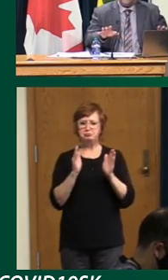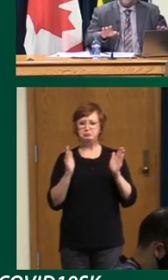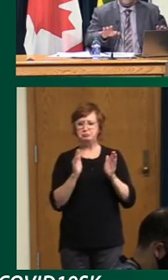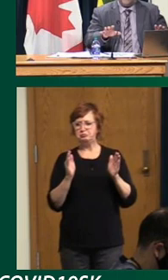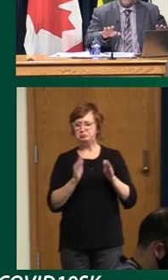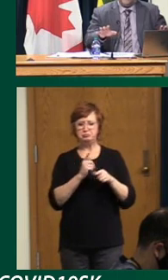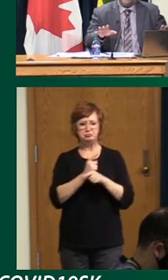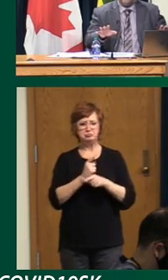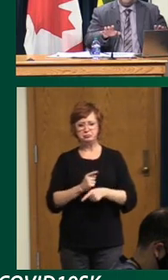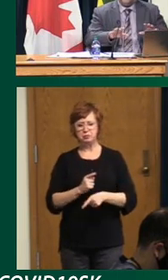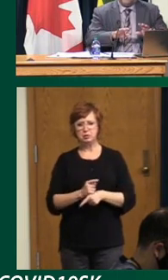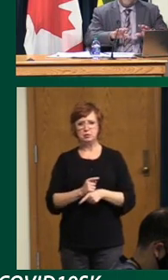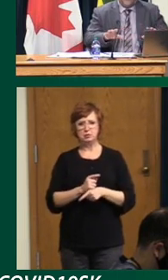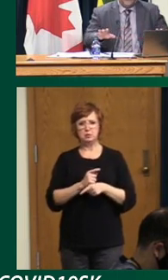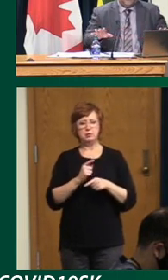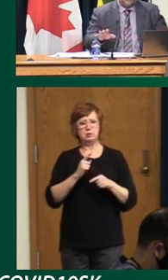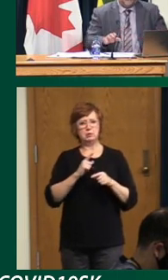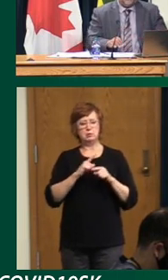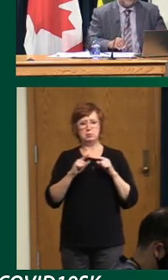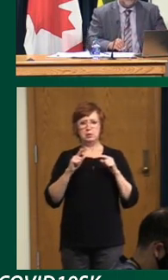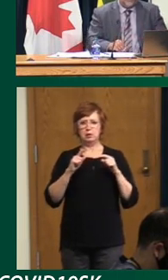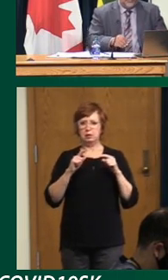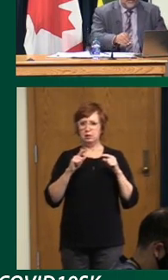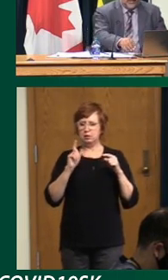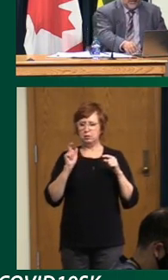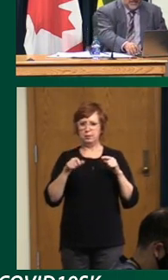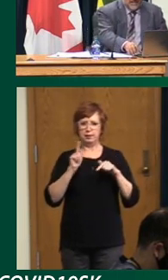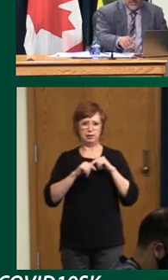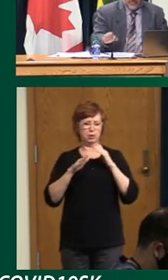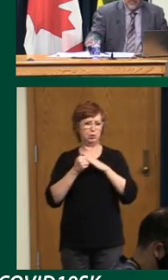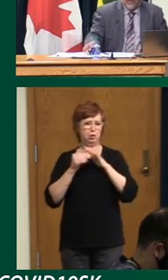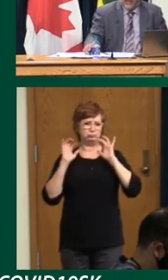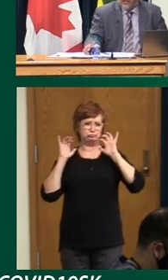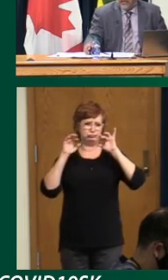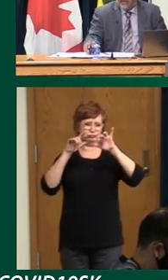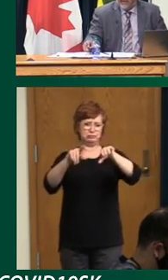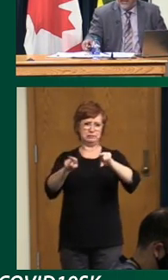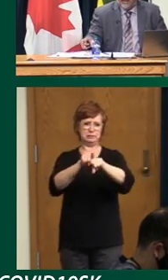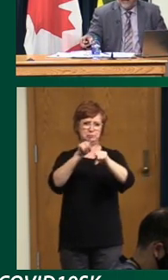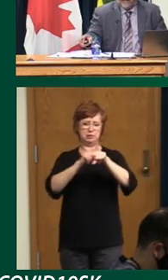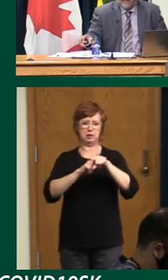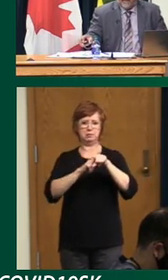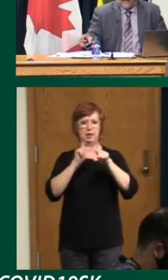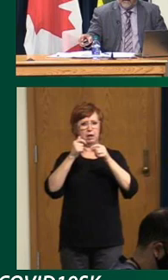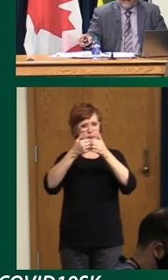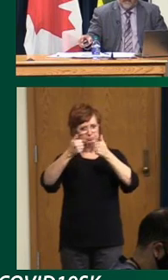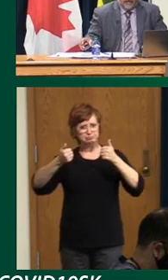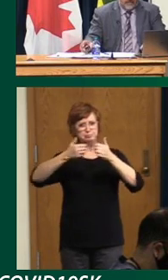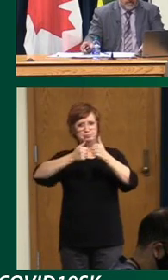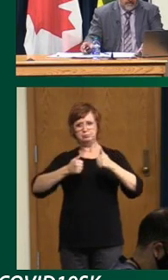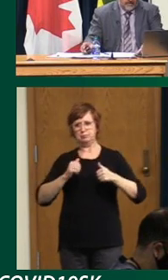economic activity or slightly lower, but we need to space our activities out, and that's going to be really important.